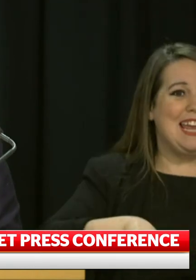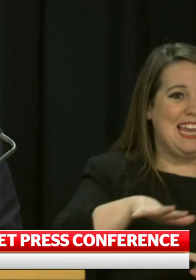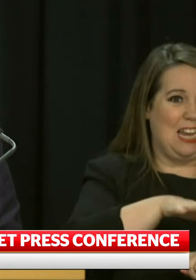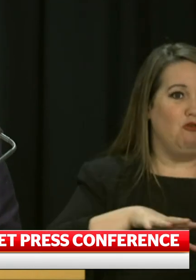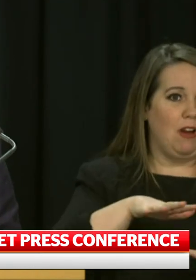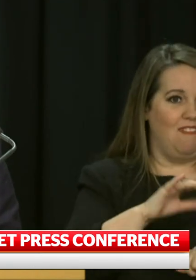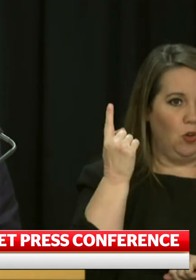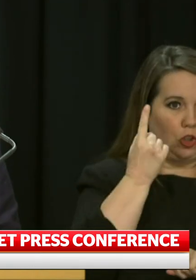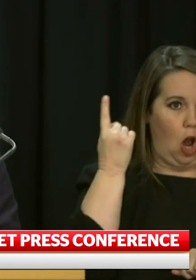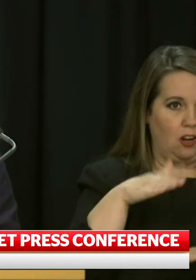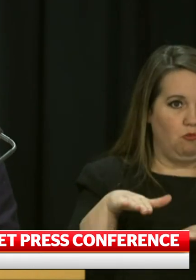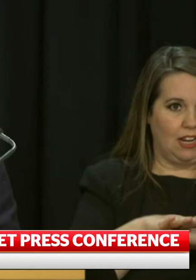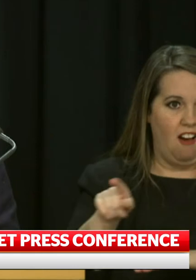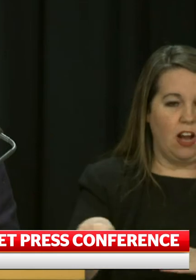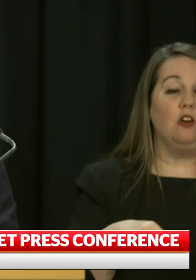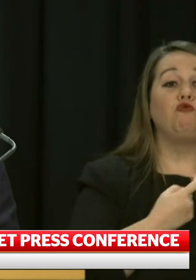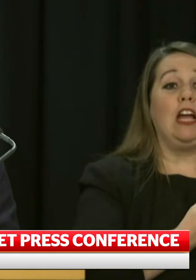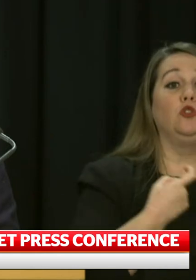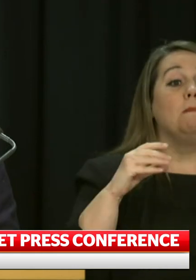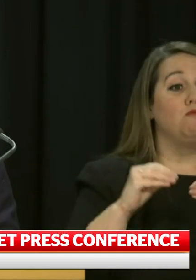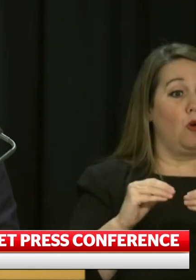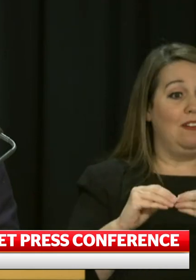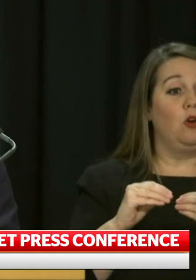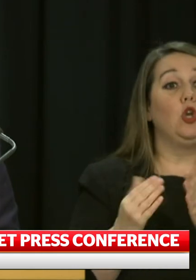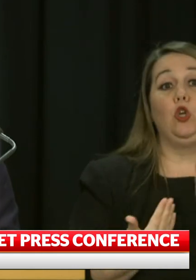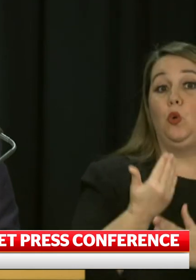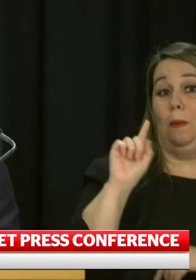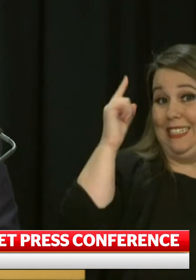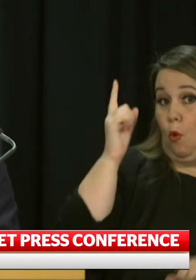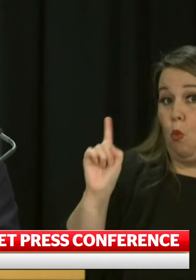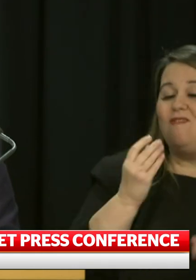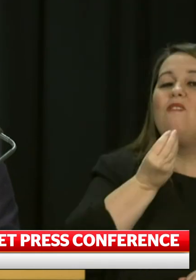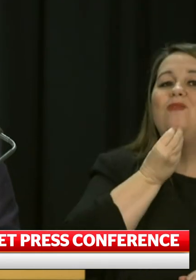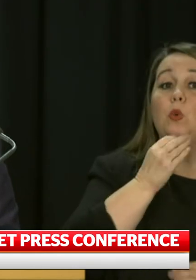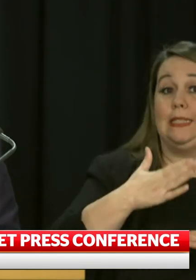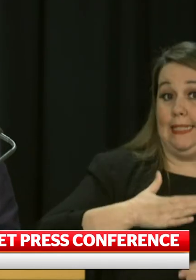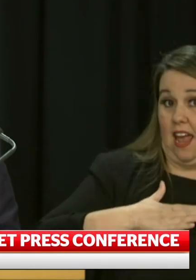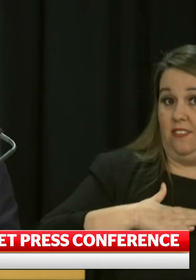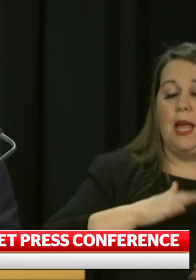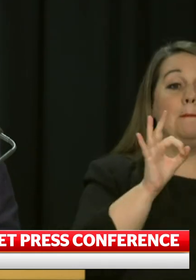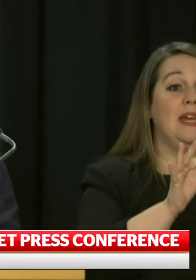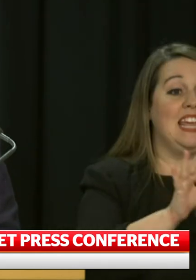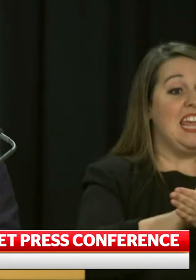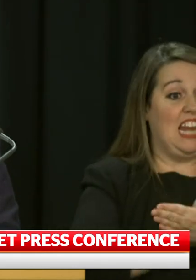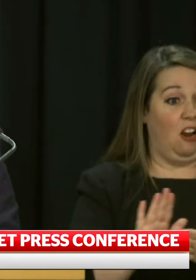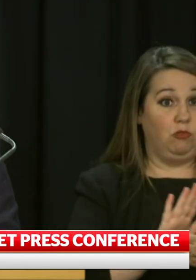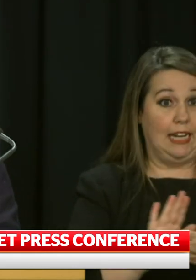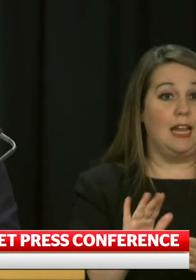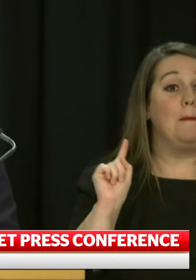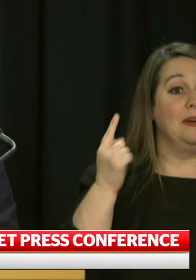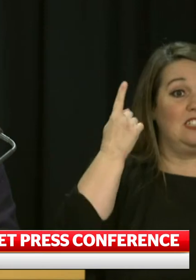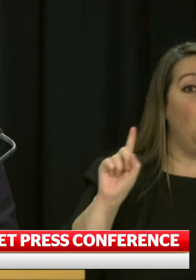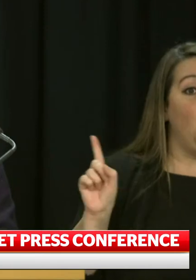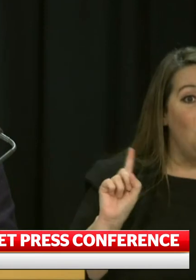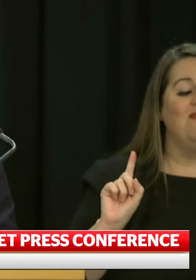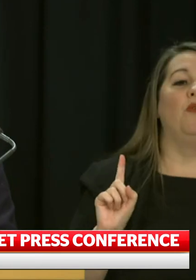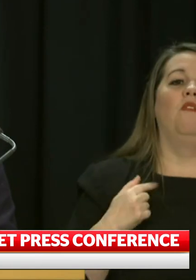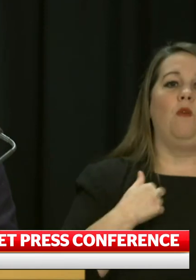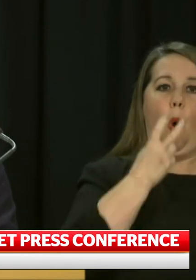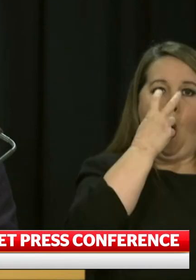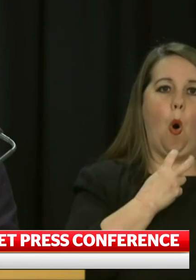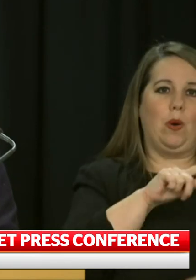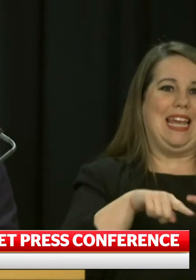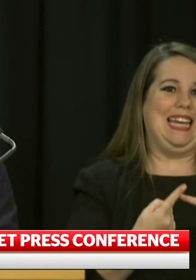area. Rachel Brooking will become the new minister for food safety. Penny Henare will become the minister for veterans.